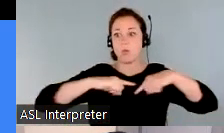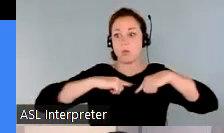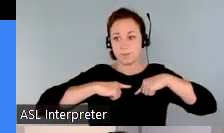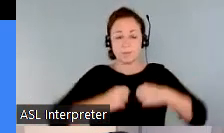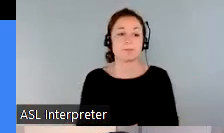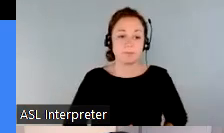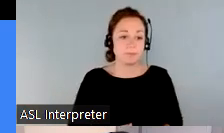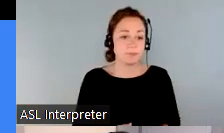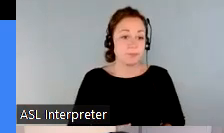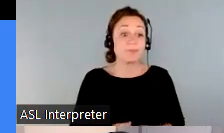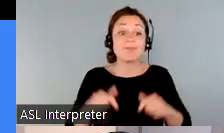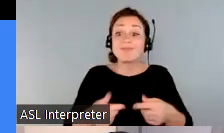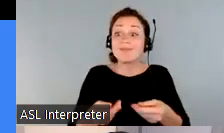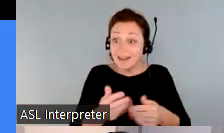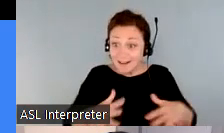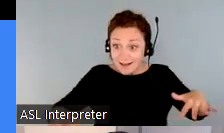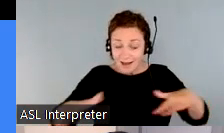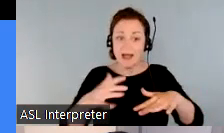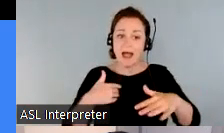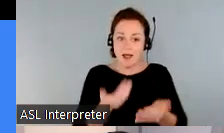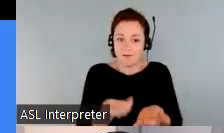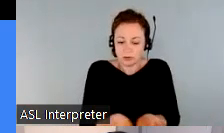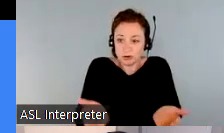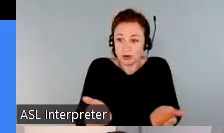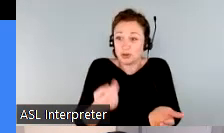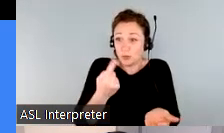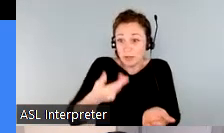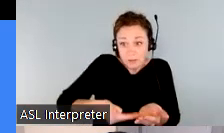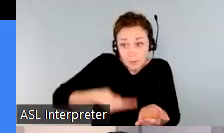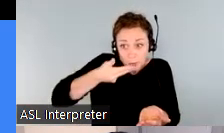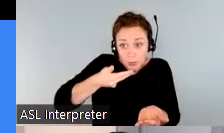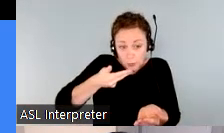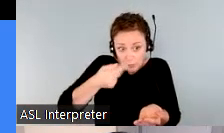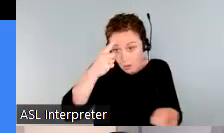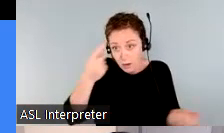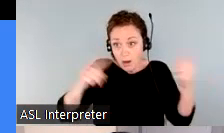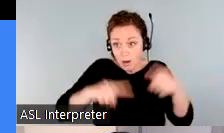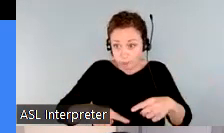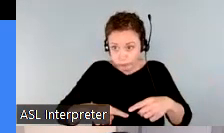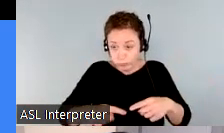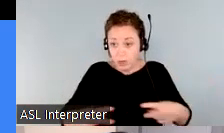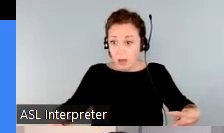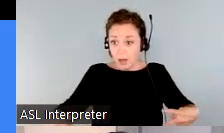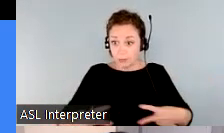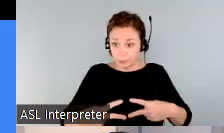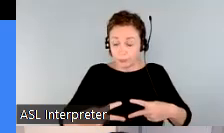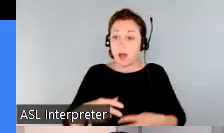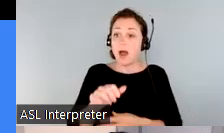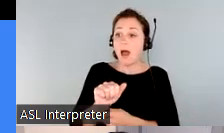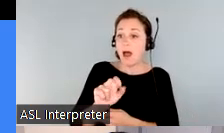This land is also part of the Dish with One Spoon Treaty, an agreement between the Anishinaabe and